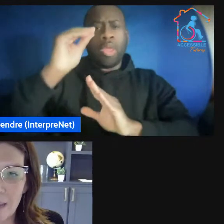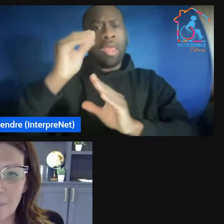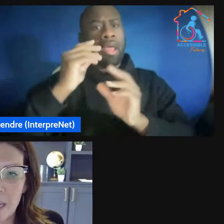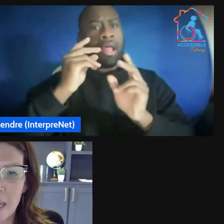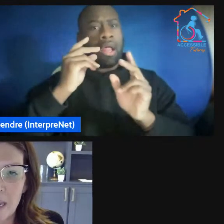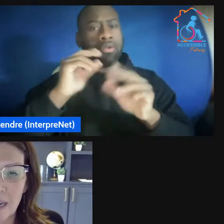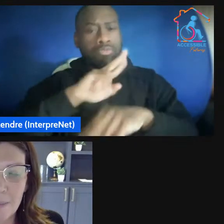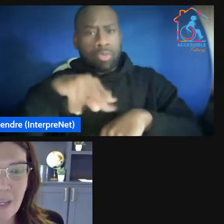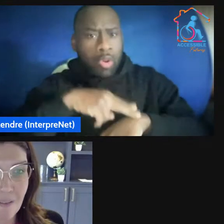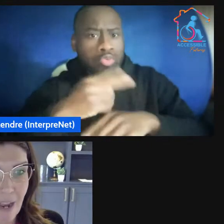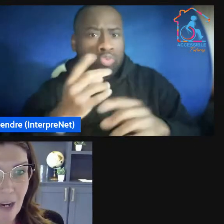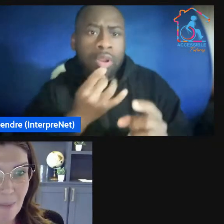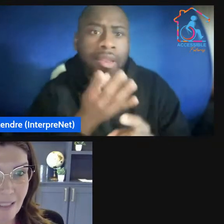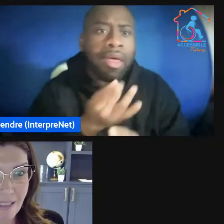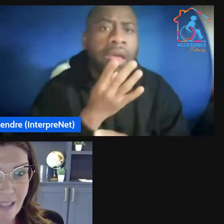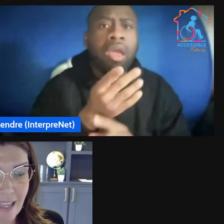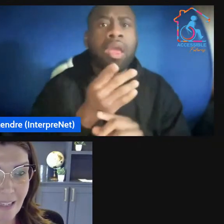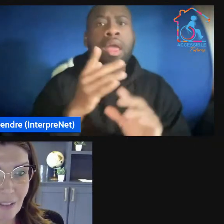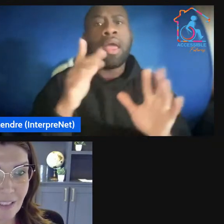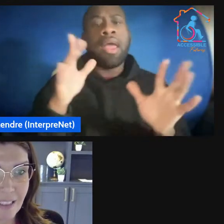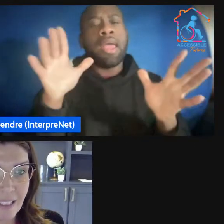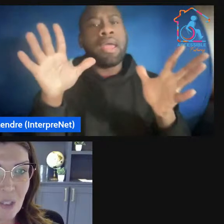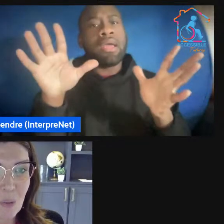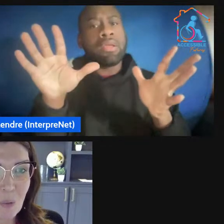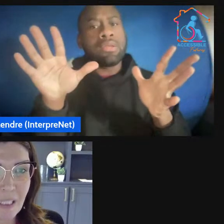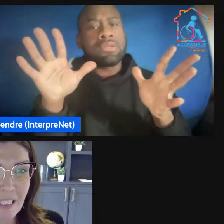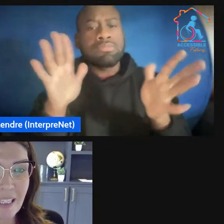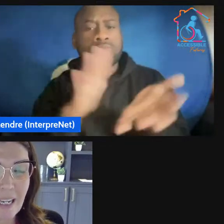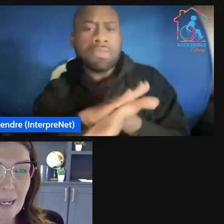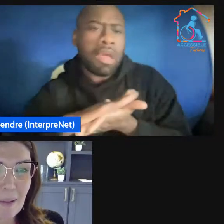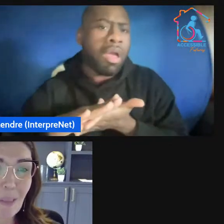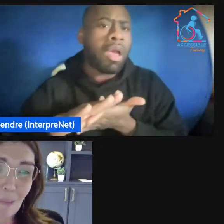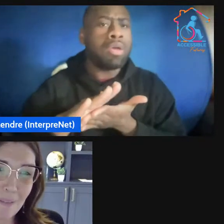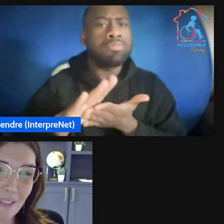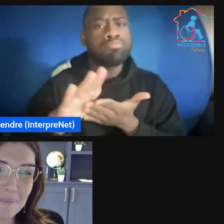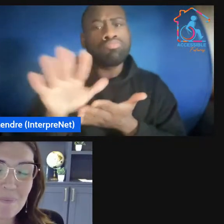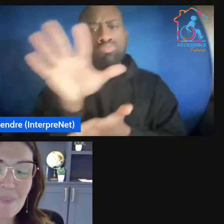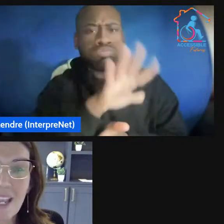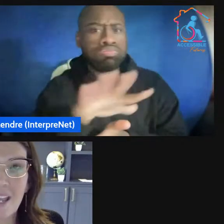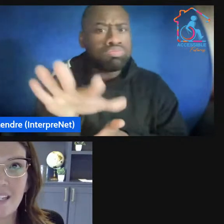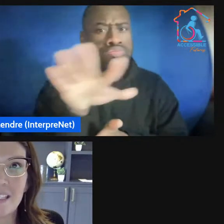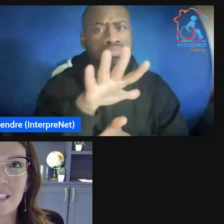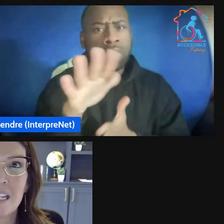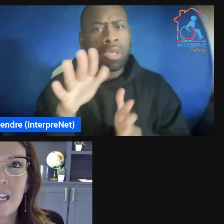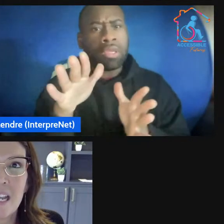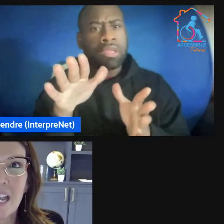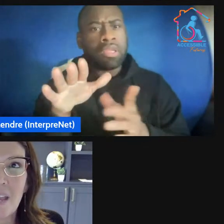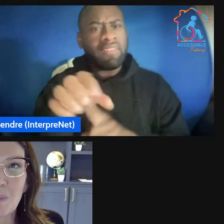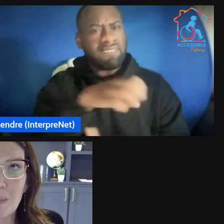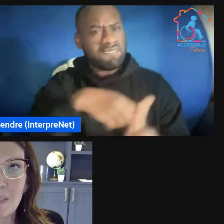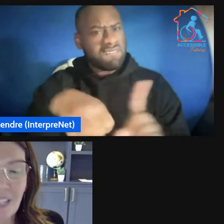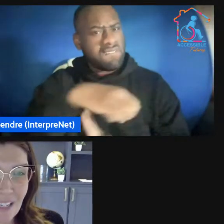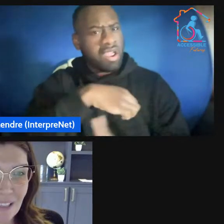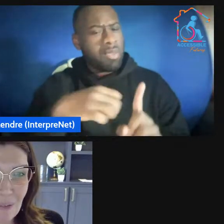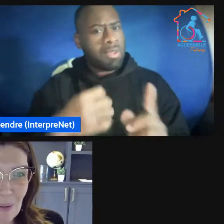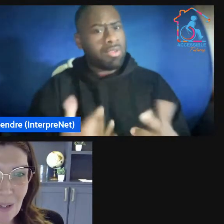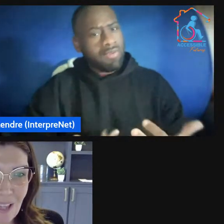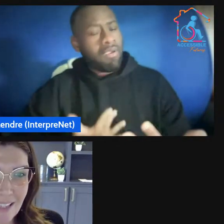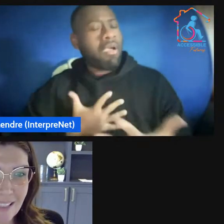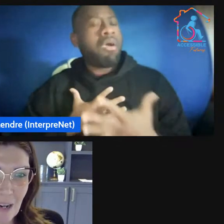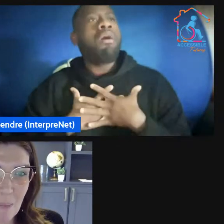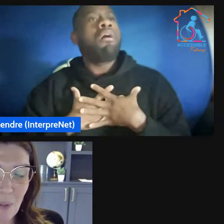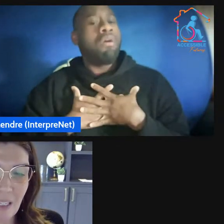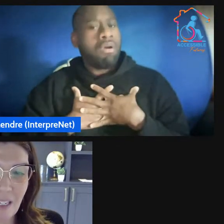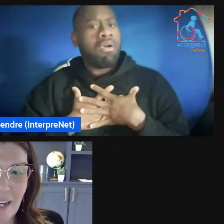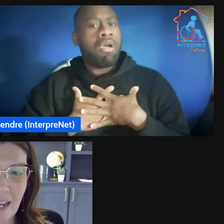gave them an environment that they could truly thrive in. And at the ribbon cutting for